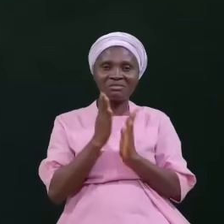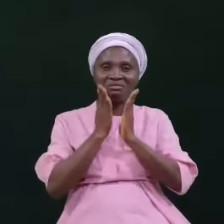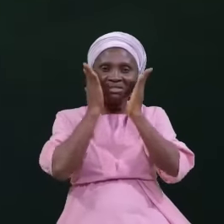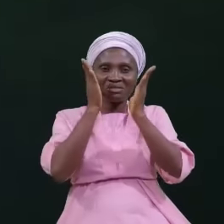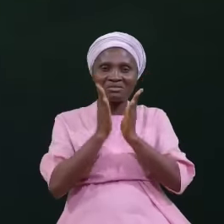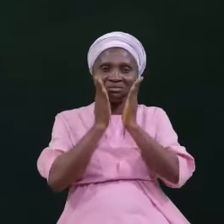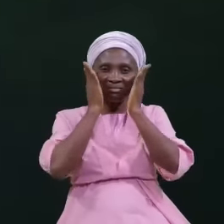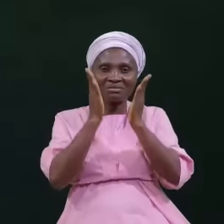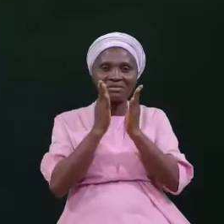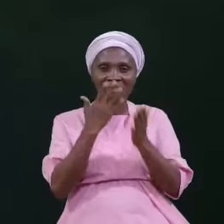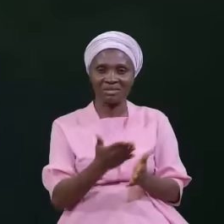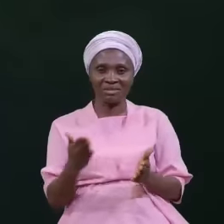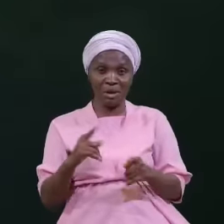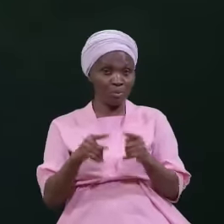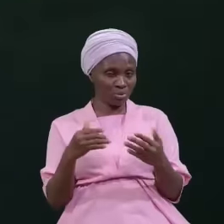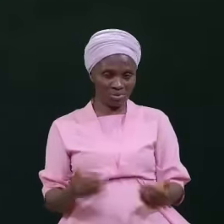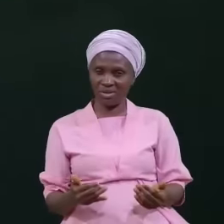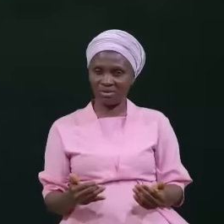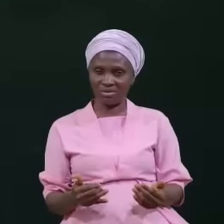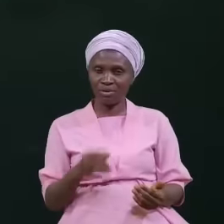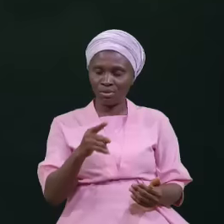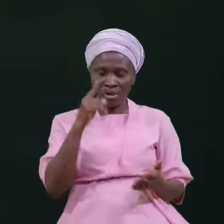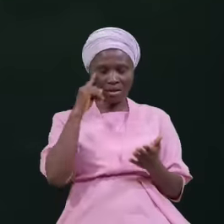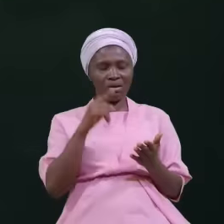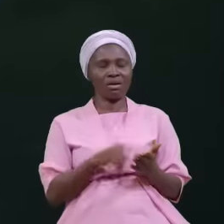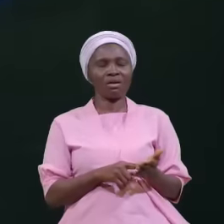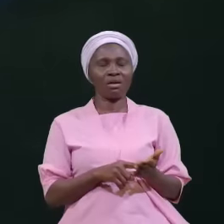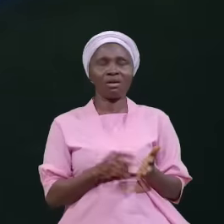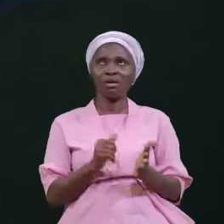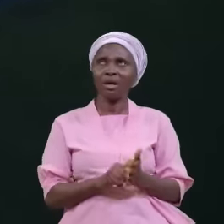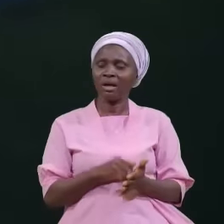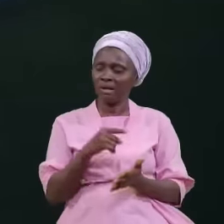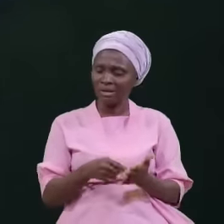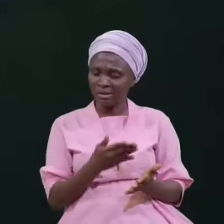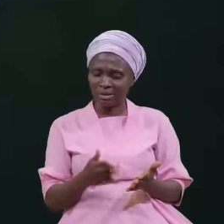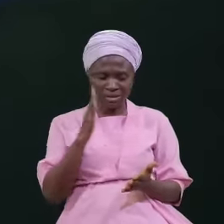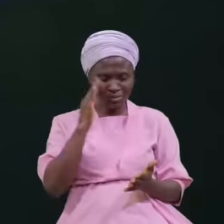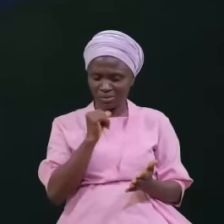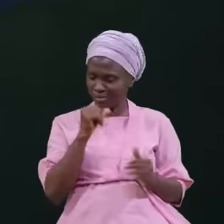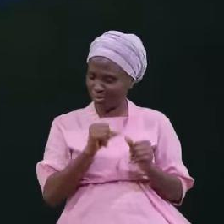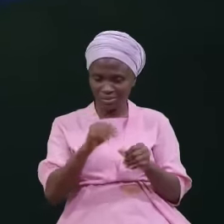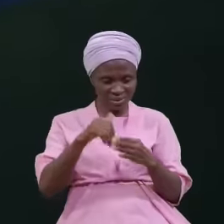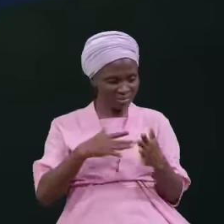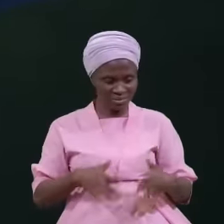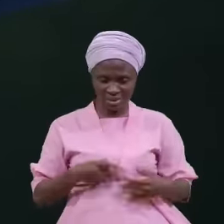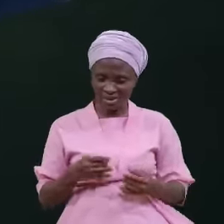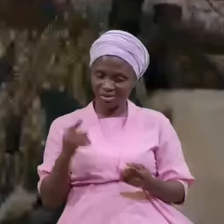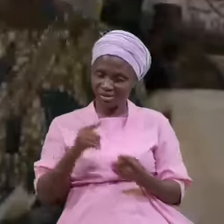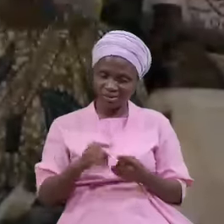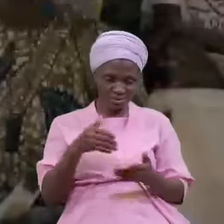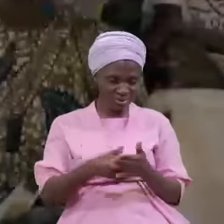you realize, you see, this thing will not carry on till the new year. Give me a good amen.